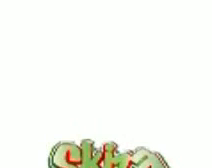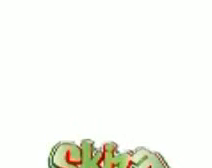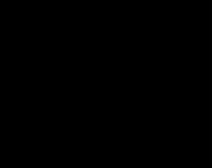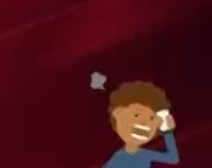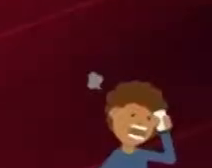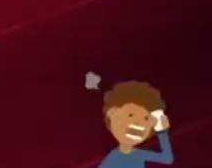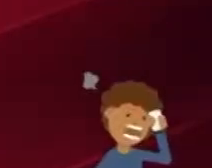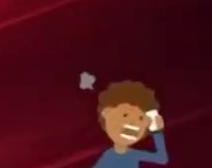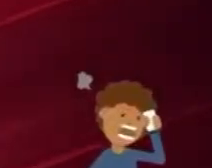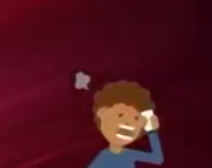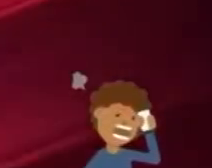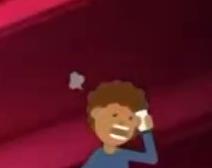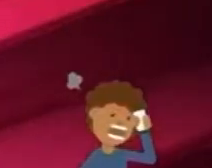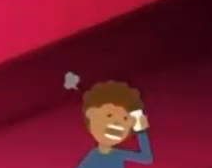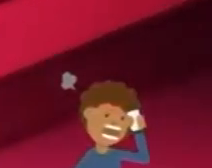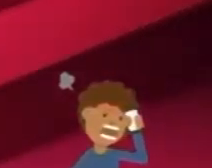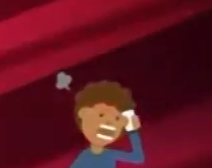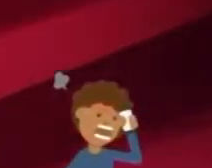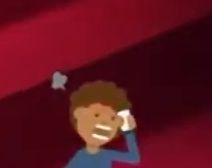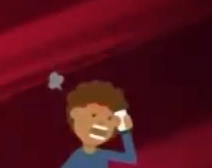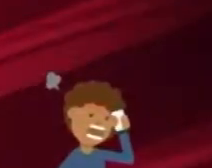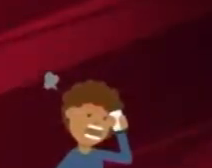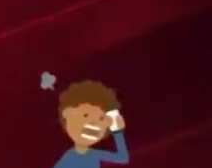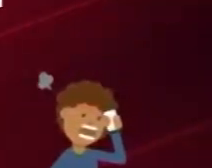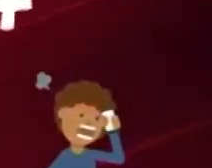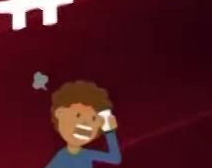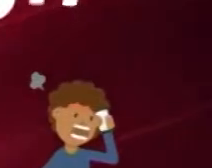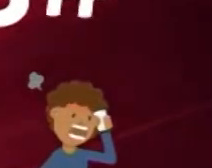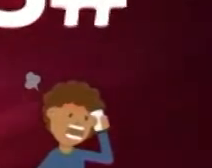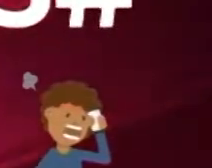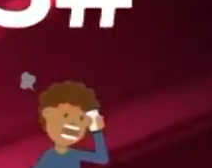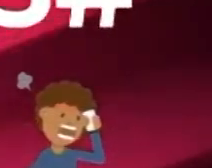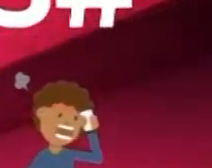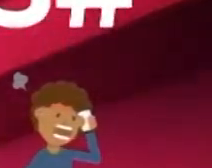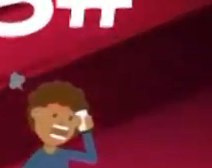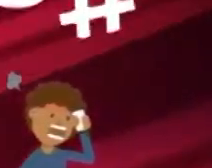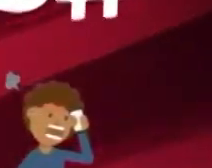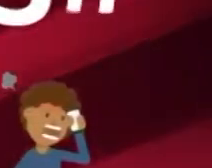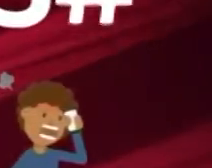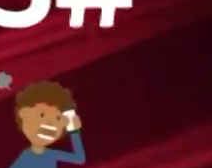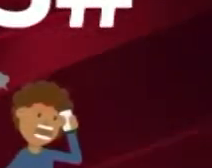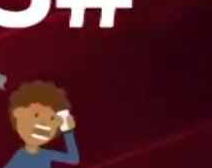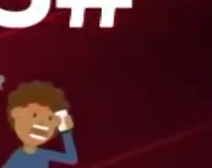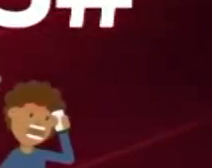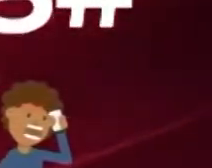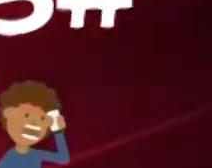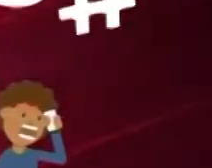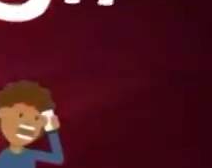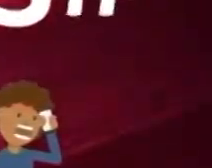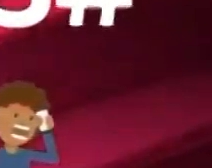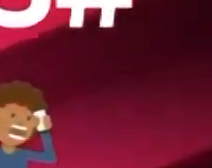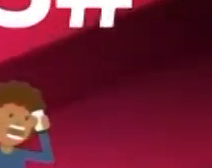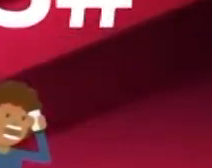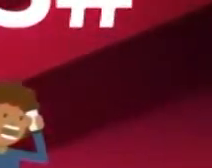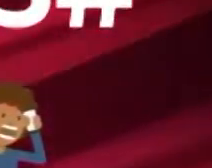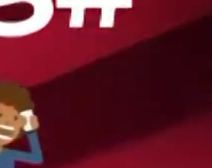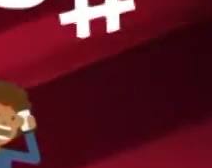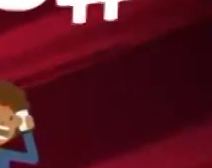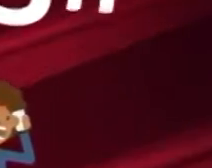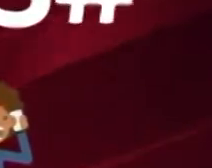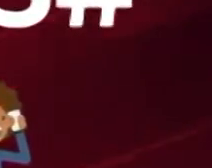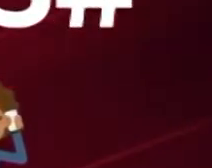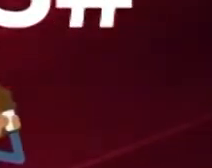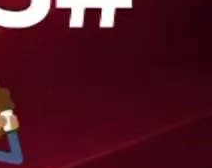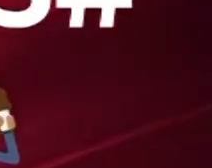utanitwangia. Kupata matoke, bonyeza *811 *965#. Bonyeza